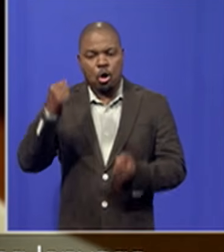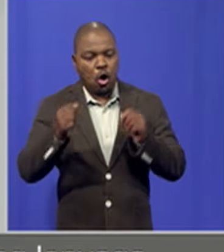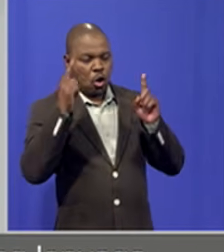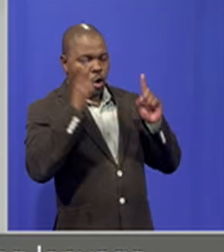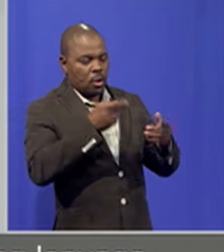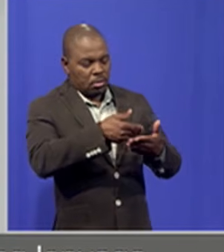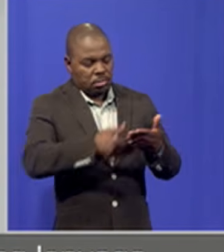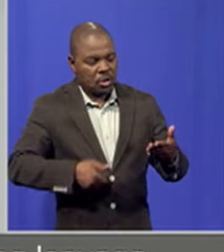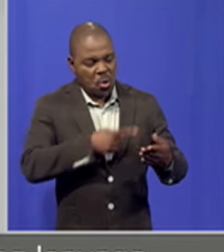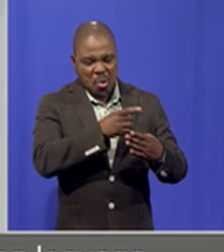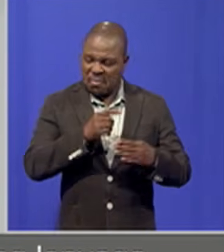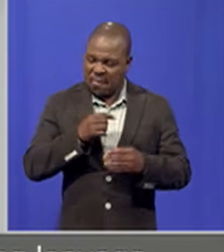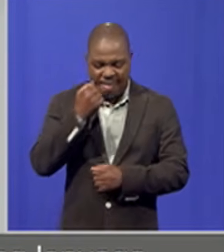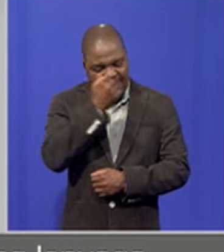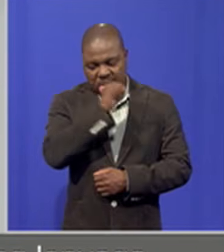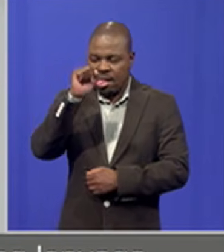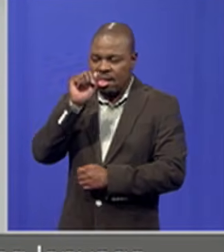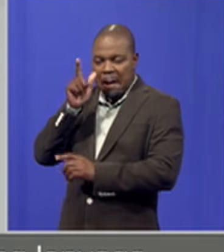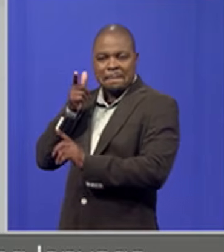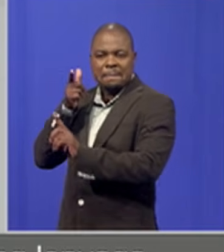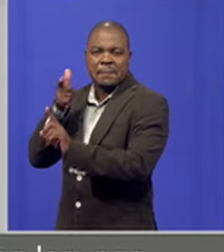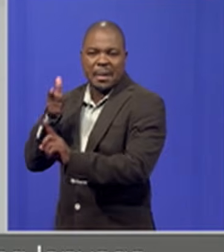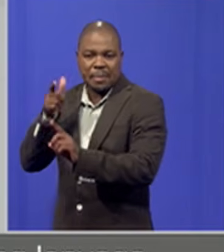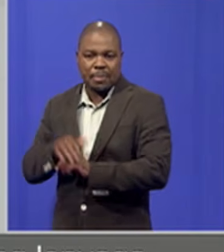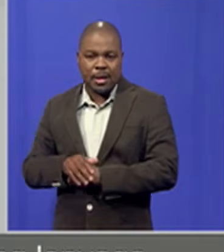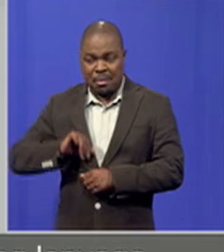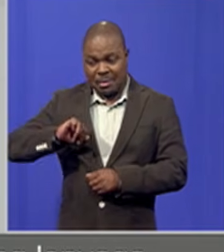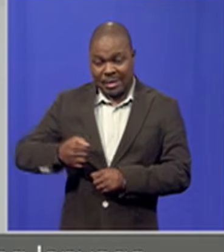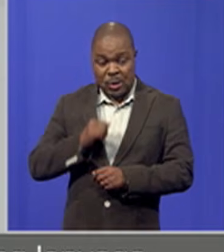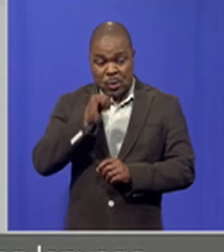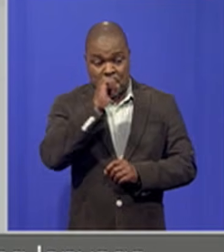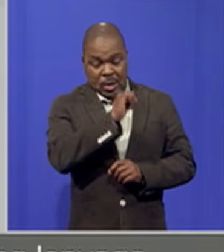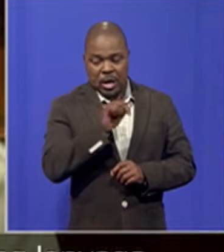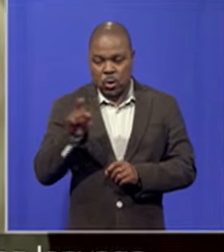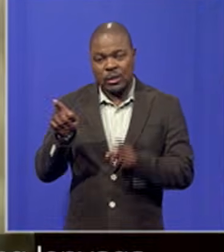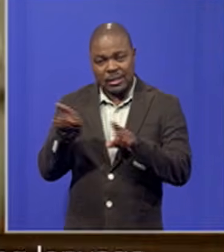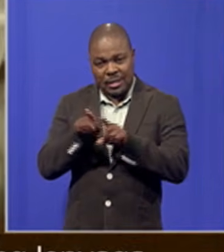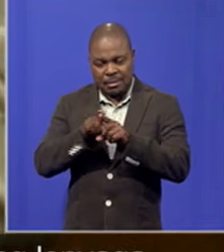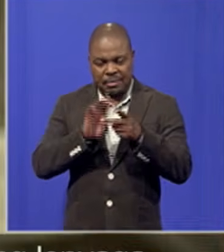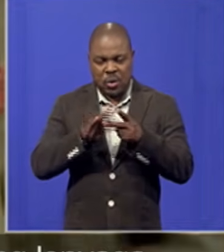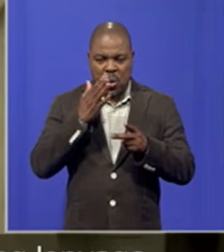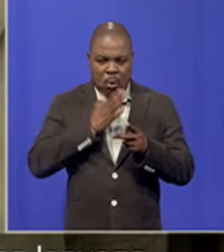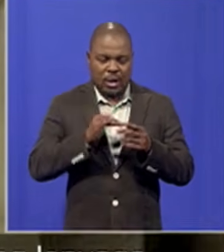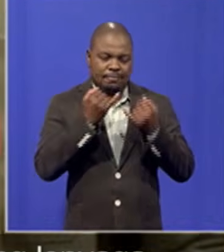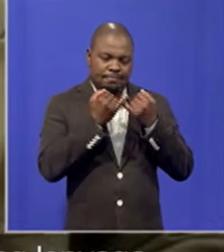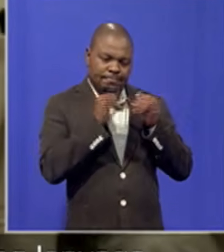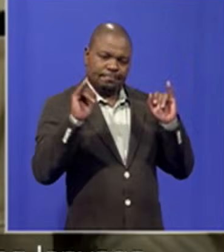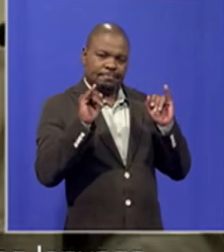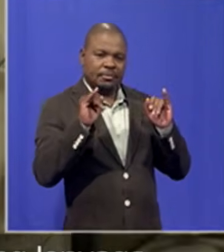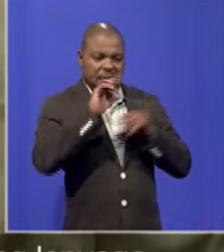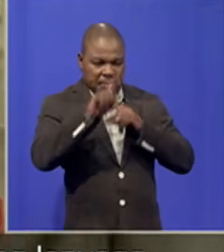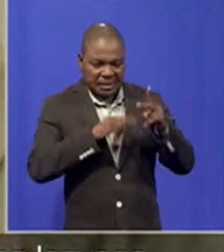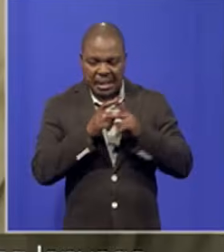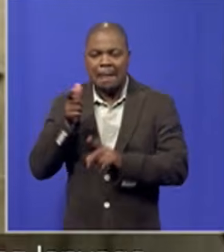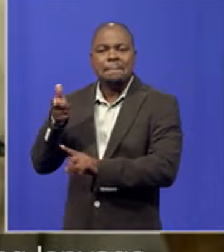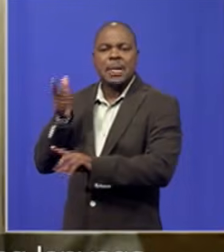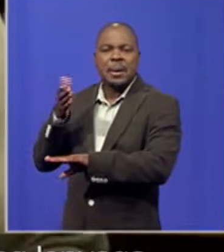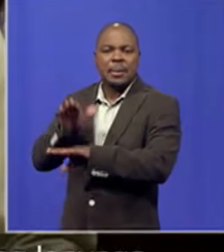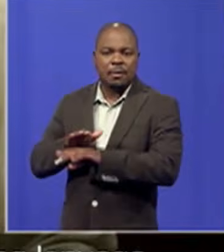semmušo kgahlanong le yena. Mohumagadi wa gagwe o be a dirile lekgopelo ya tlhalo ngwaga pele a